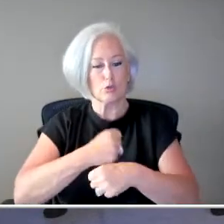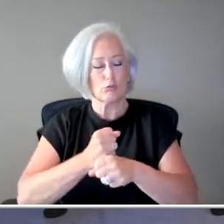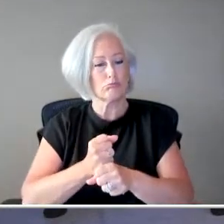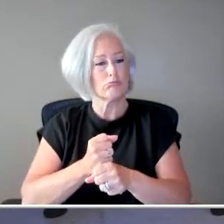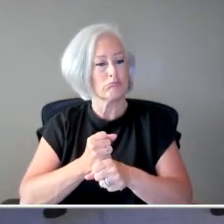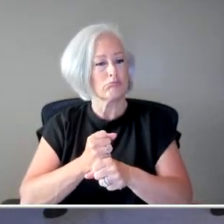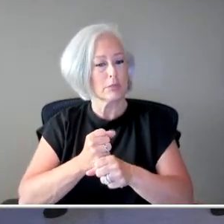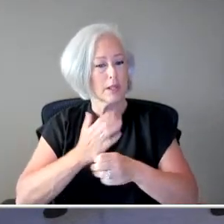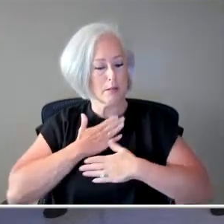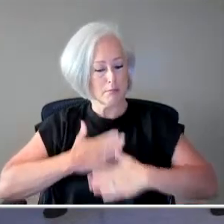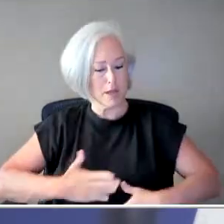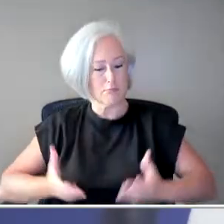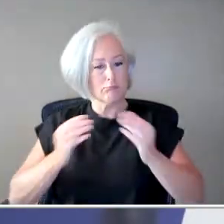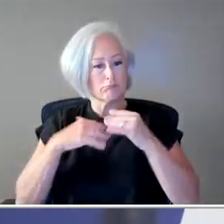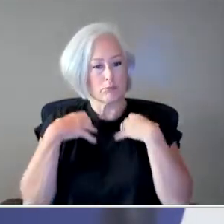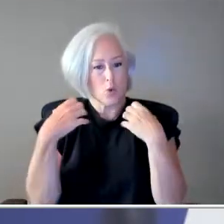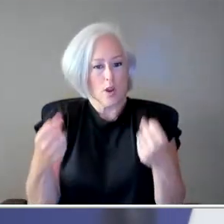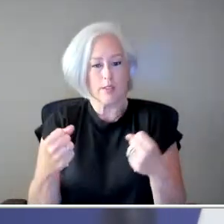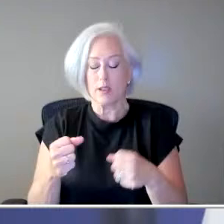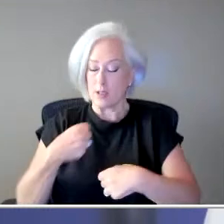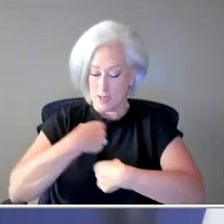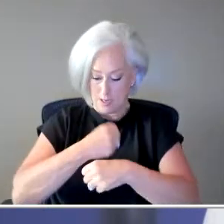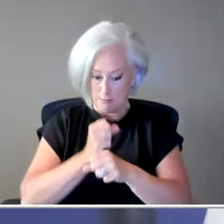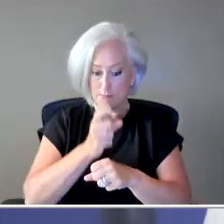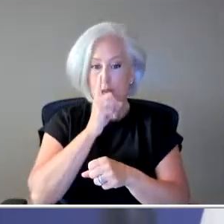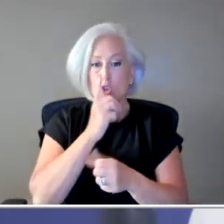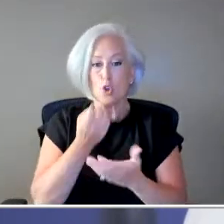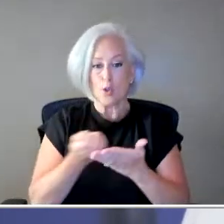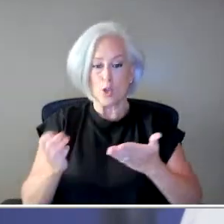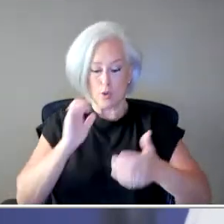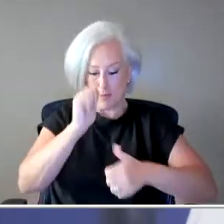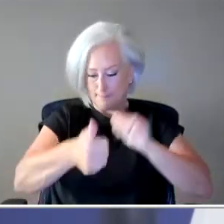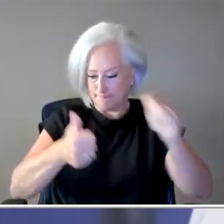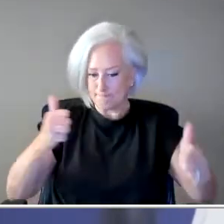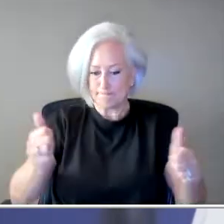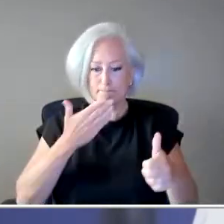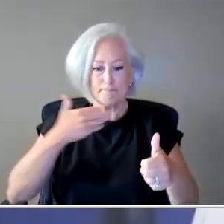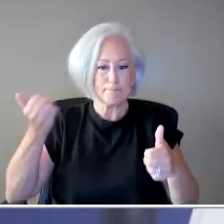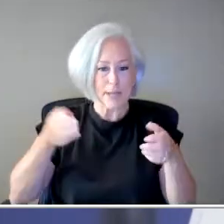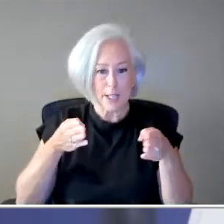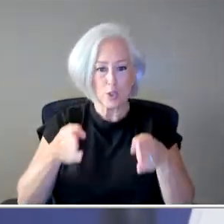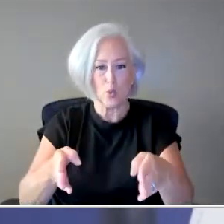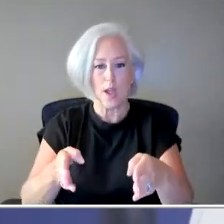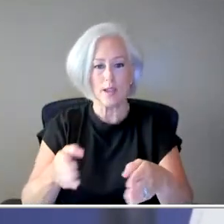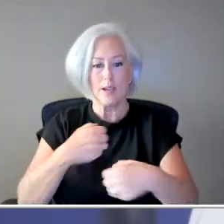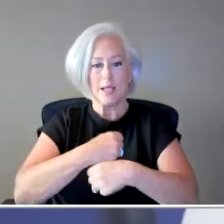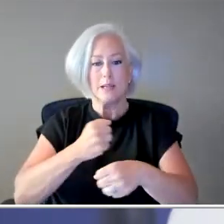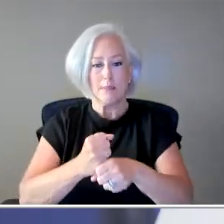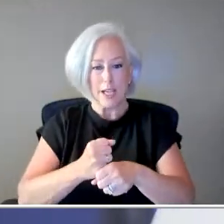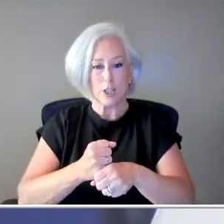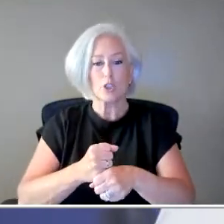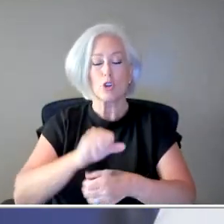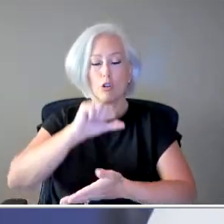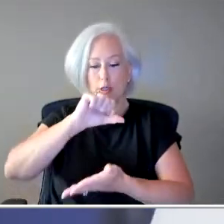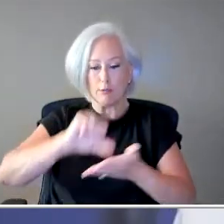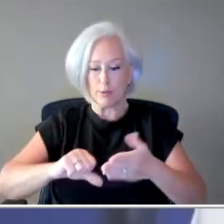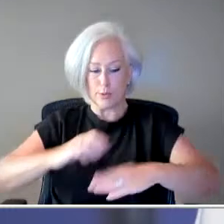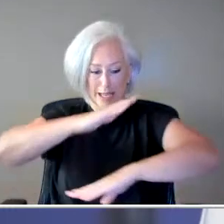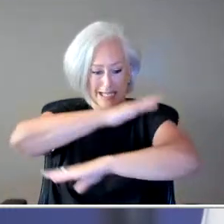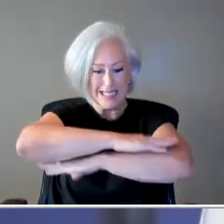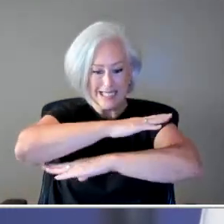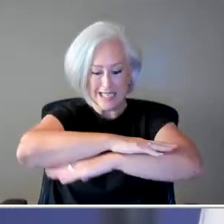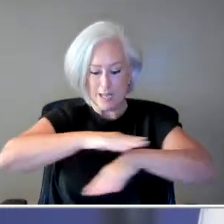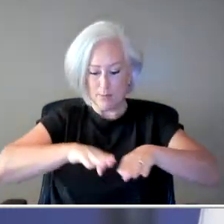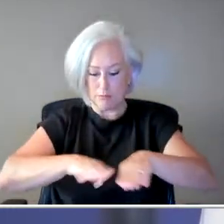equipment's arranged in the best way, making sure that the operating table is at the right height. We often secure